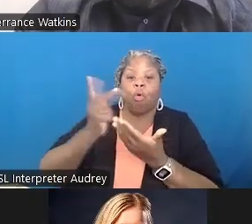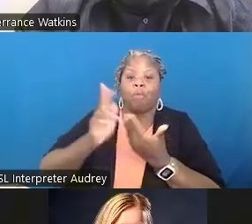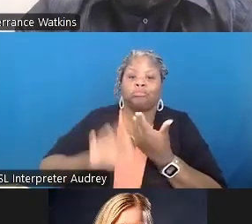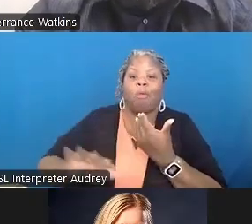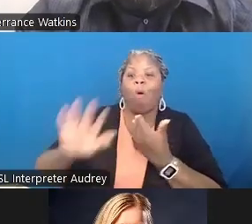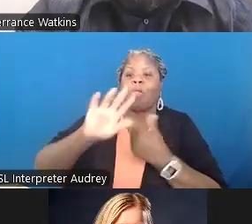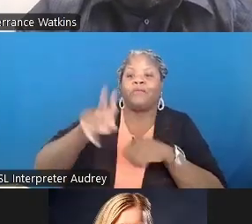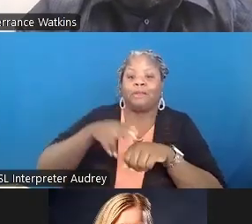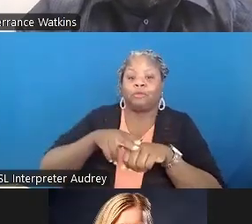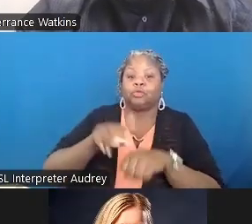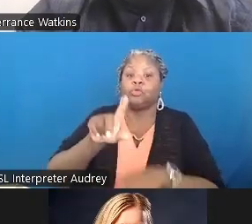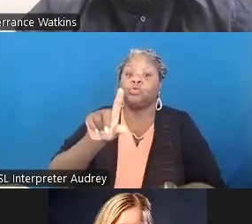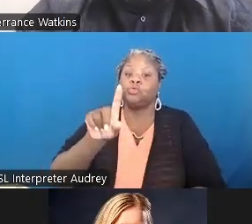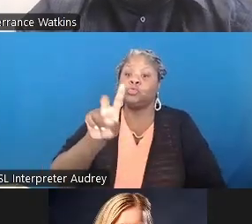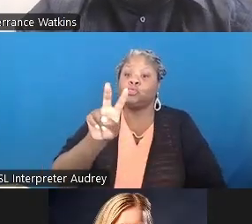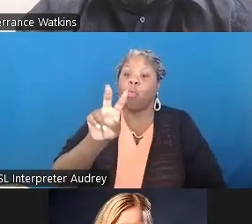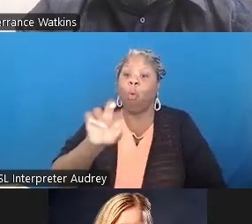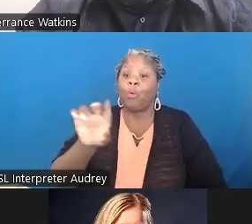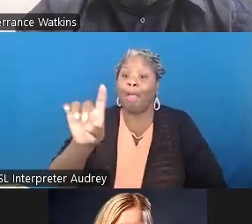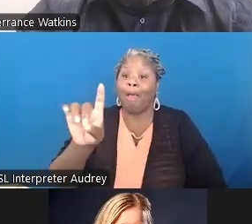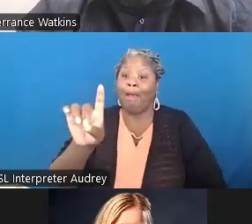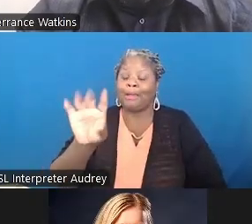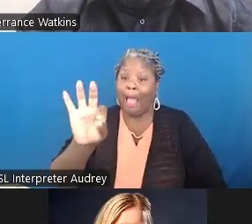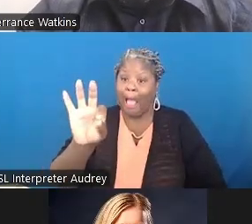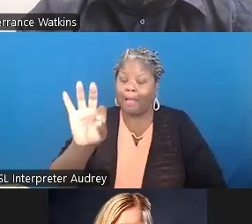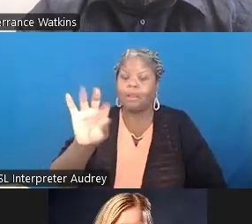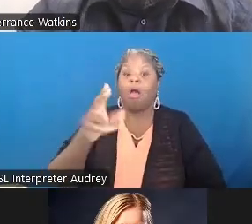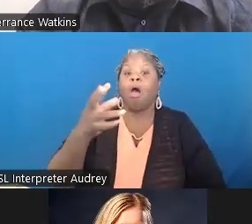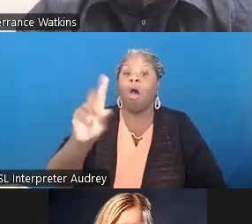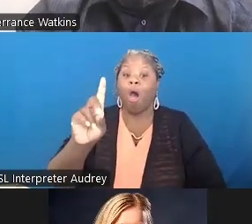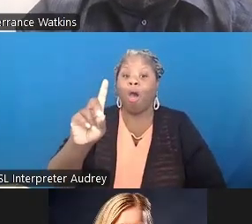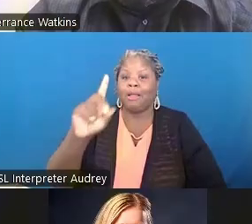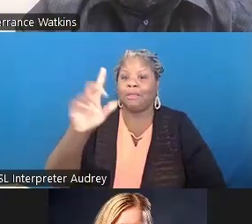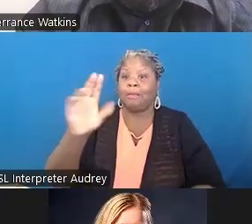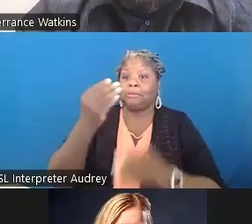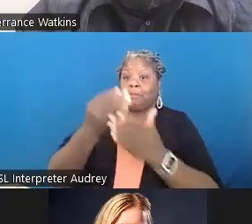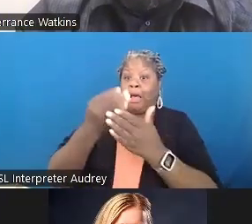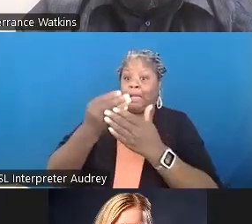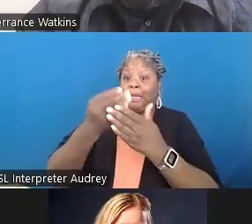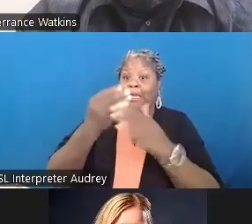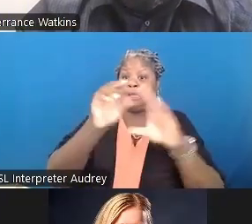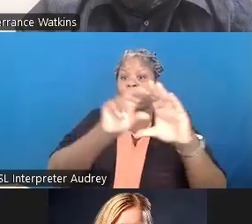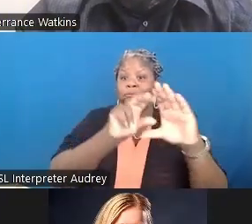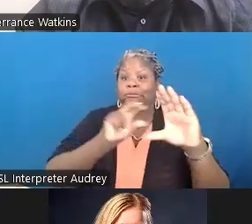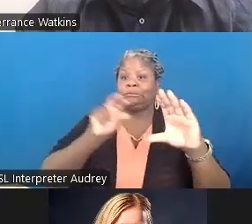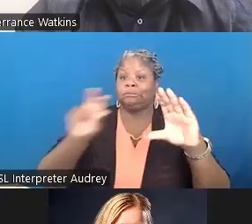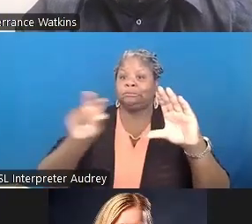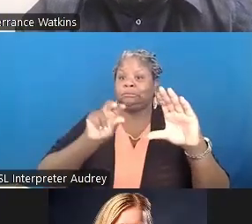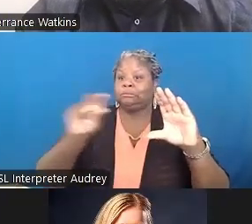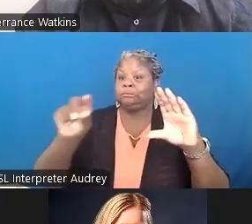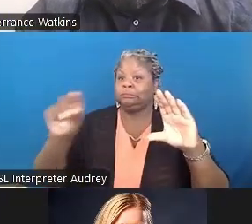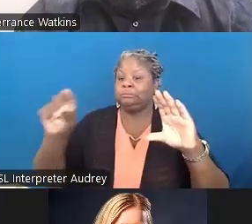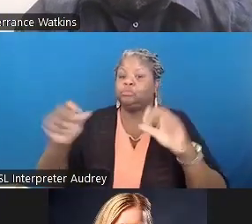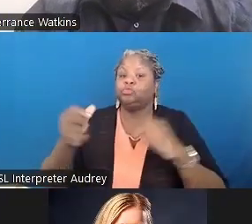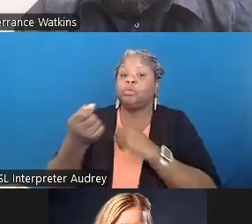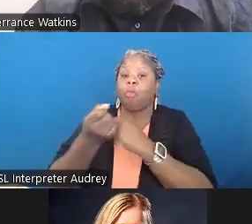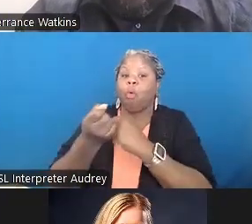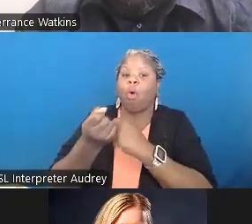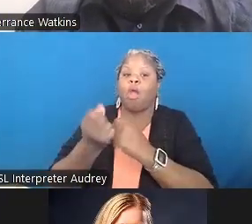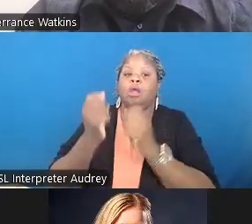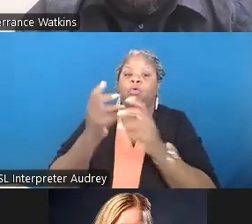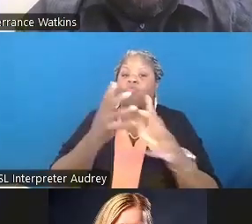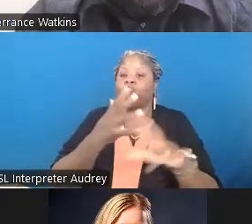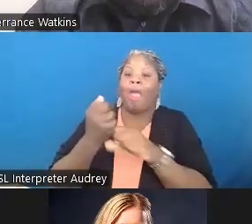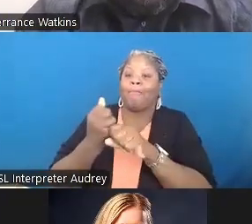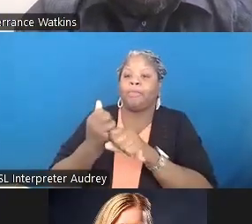In 2009, HUD began reallocating the funding from transitional housing to support rapid rehousing